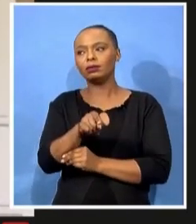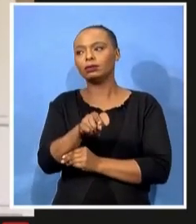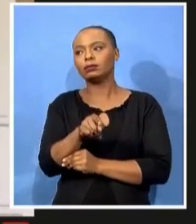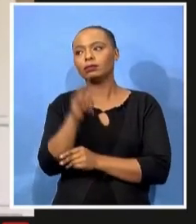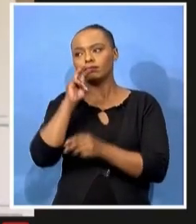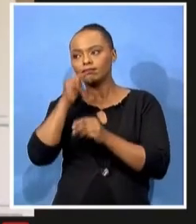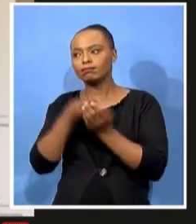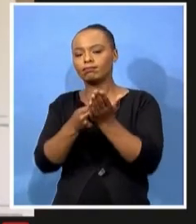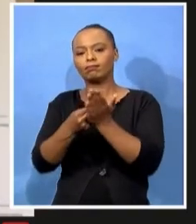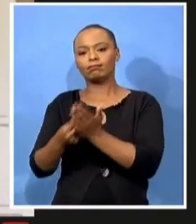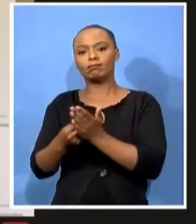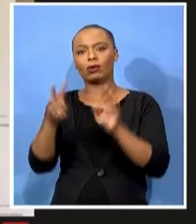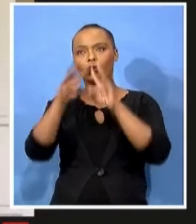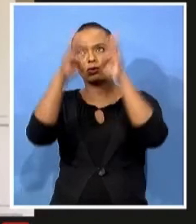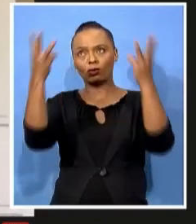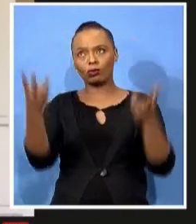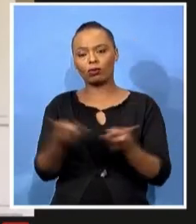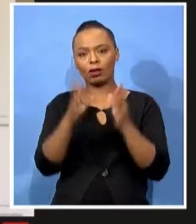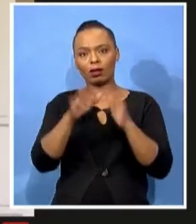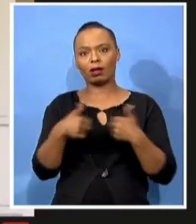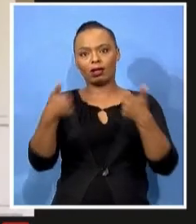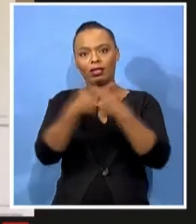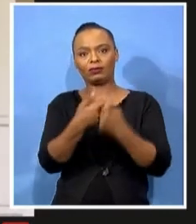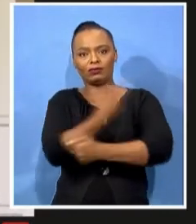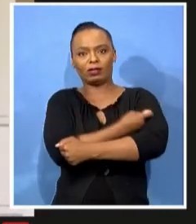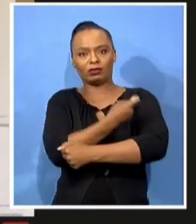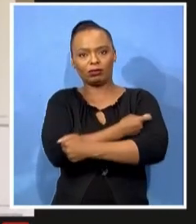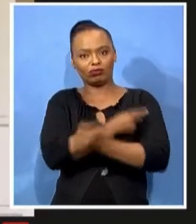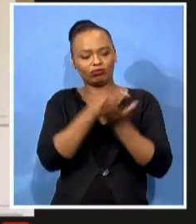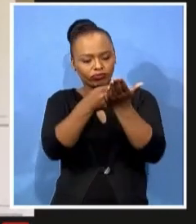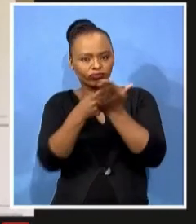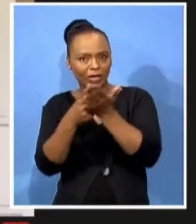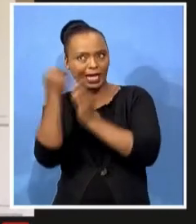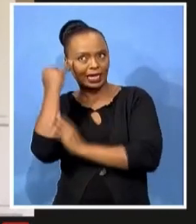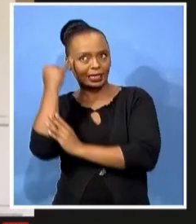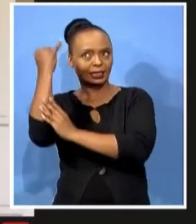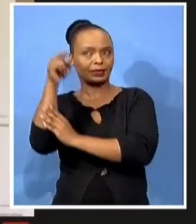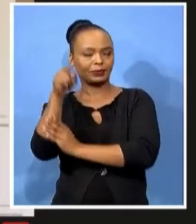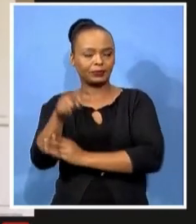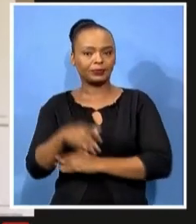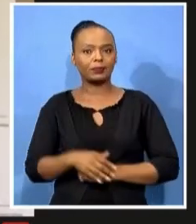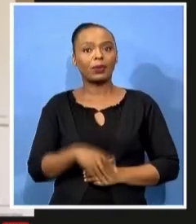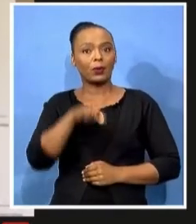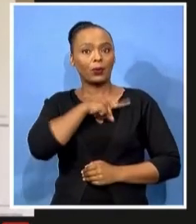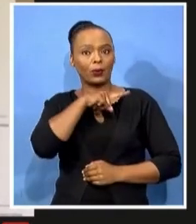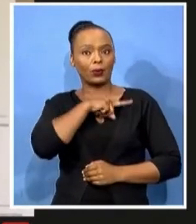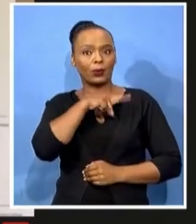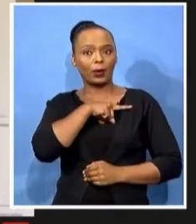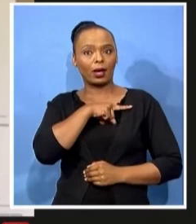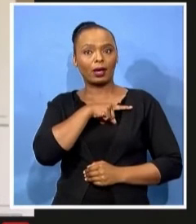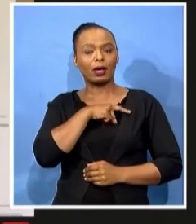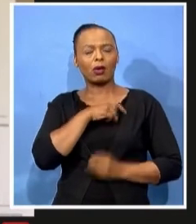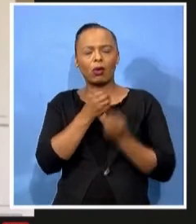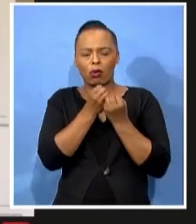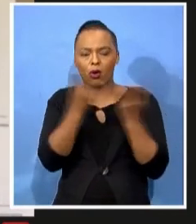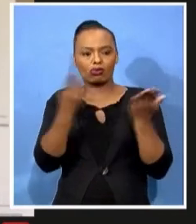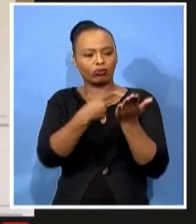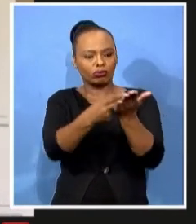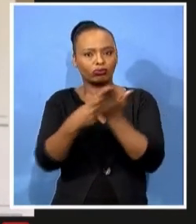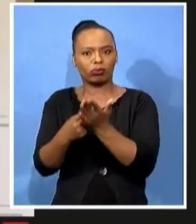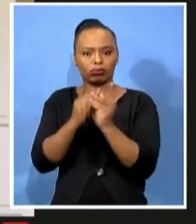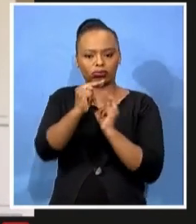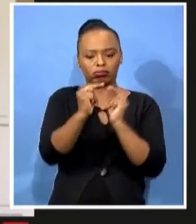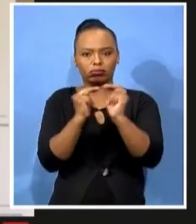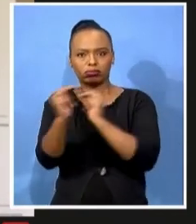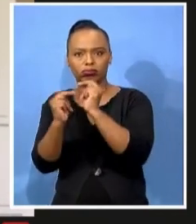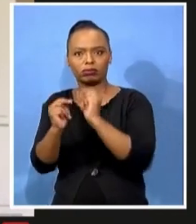meant that there were to be guarantees. So there was quite a lot of discussion between the legal teams on both sides. That is what really caused